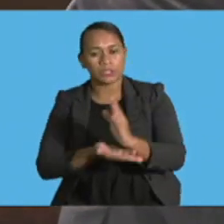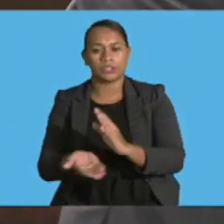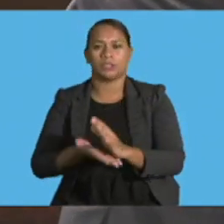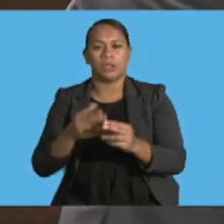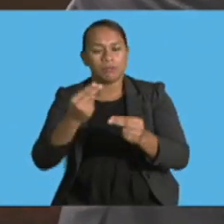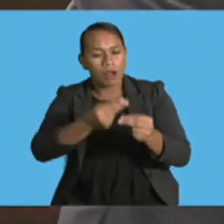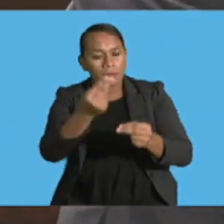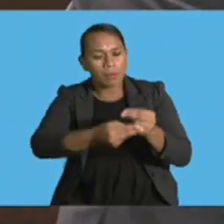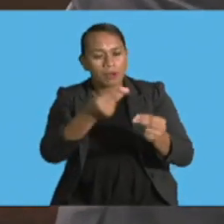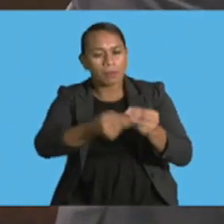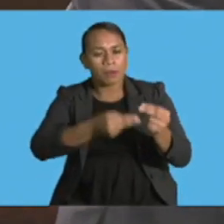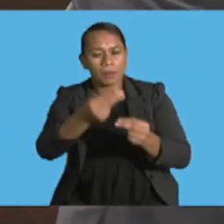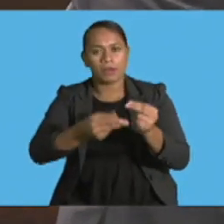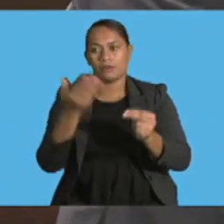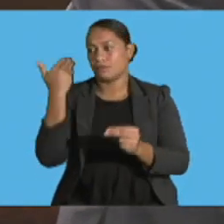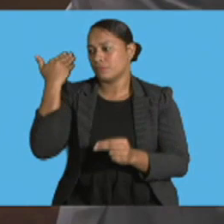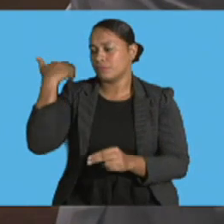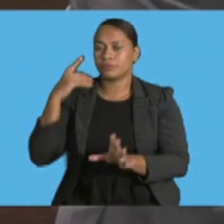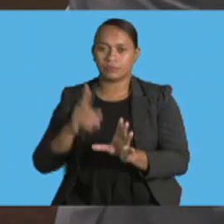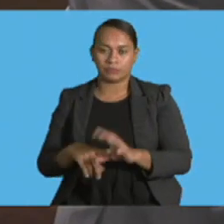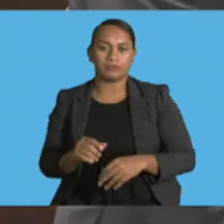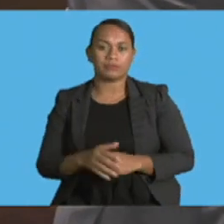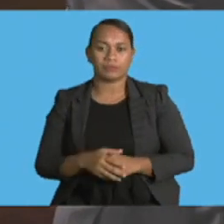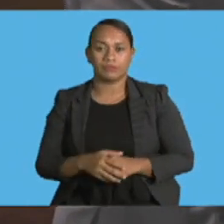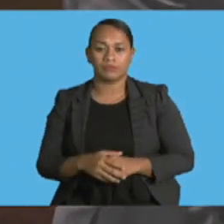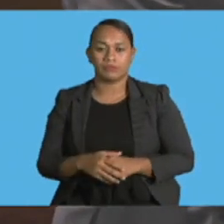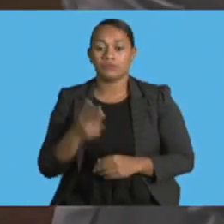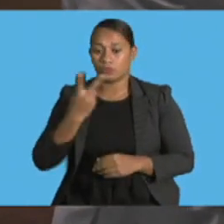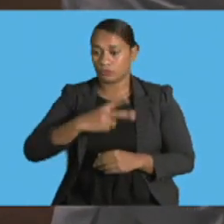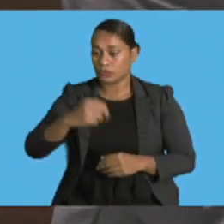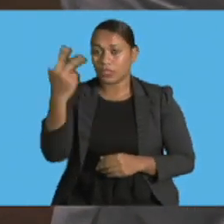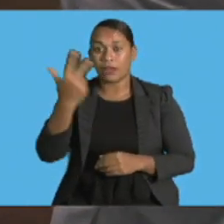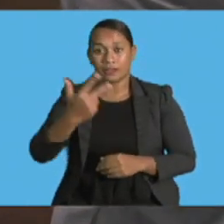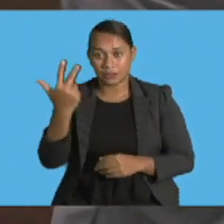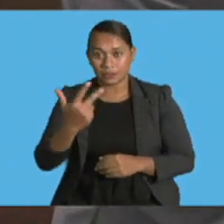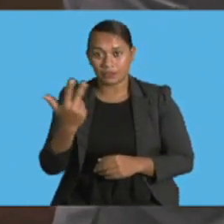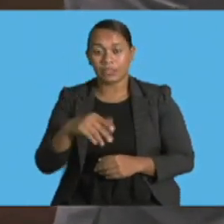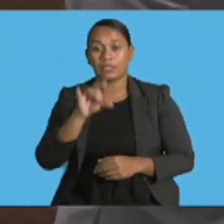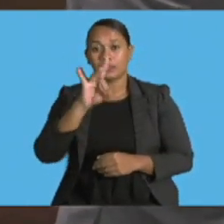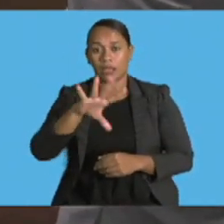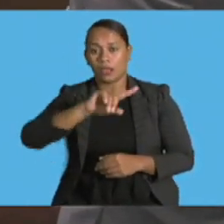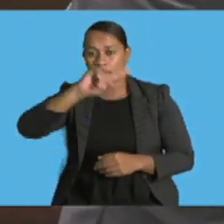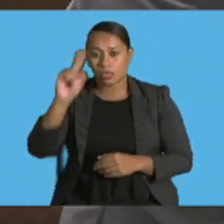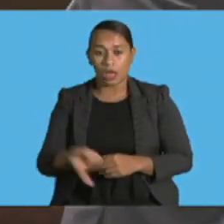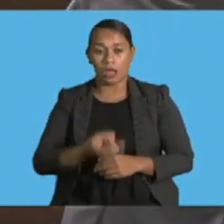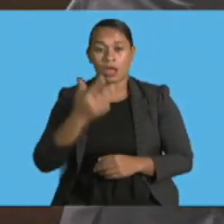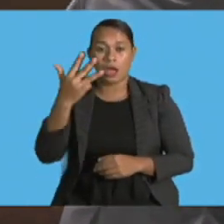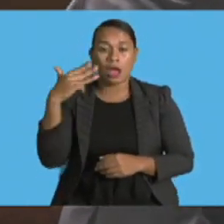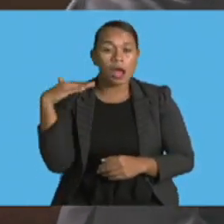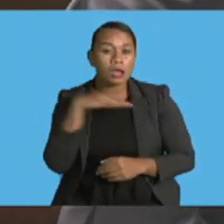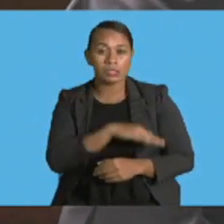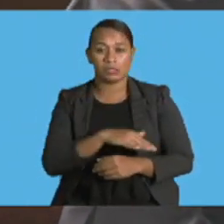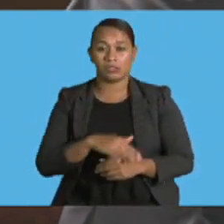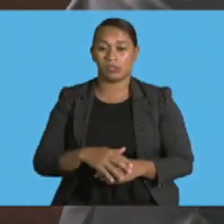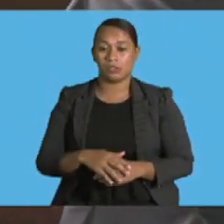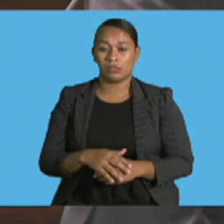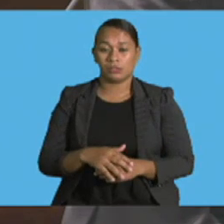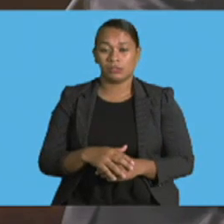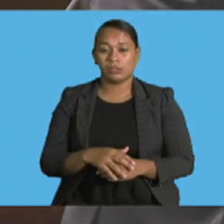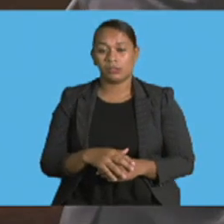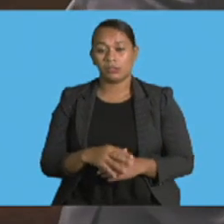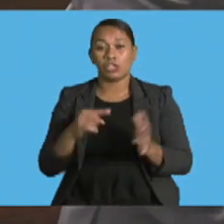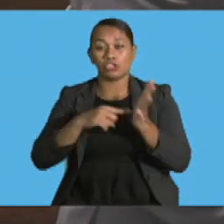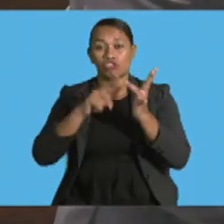few years. In 2018, a total of 10,928 tons of cane